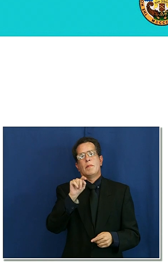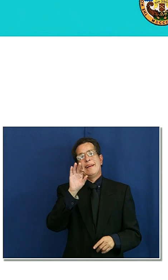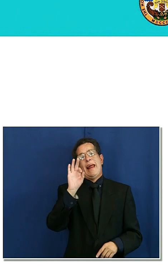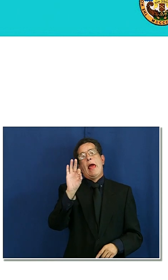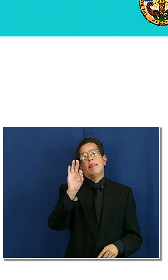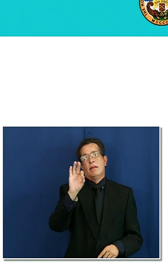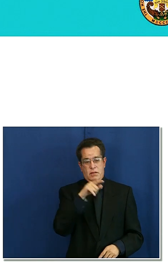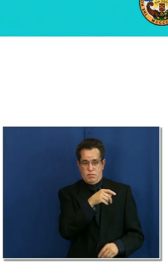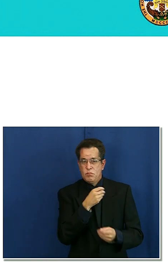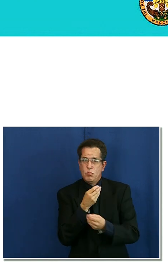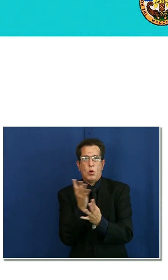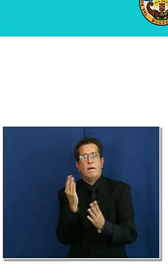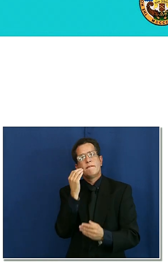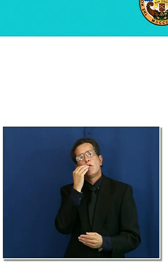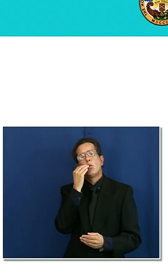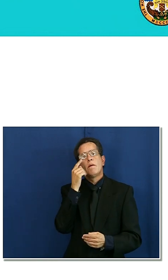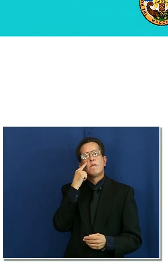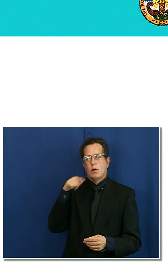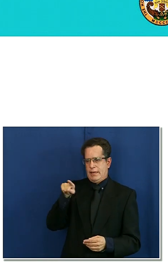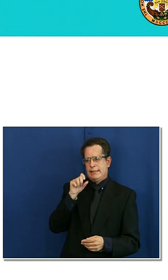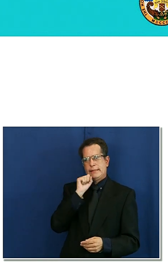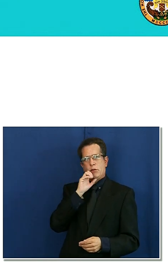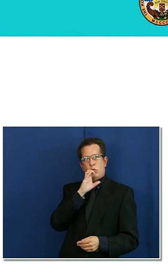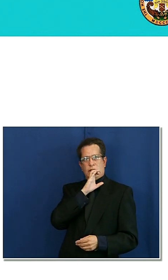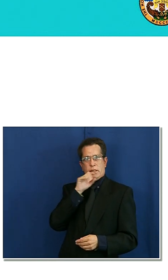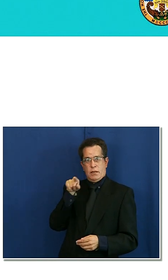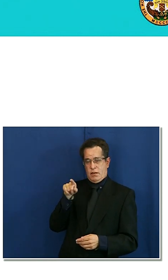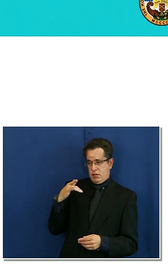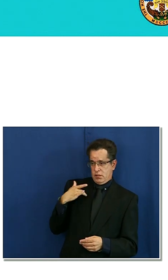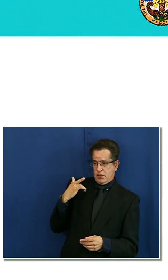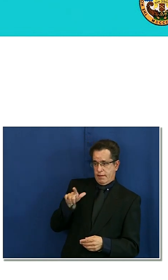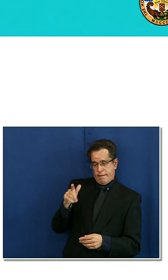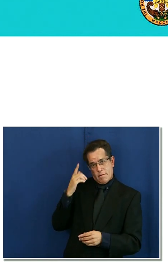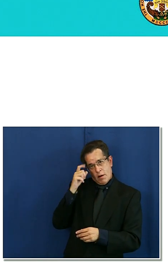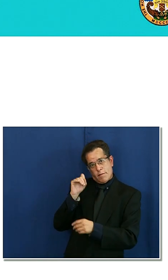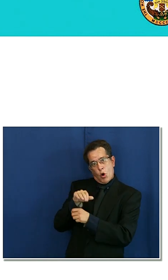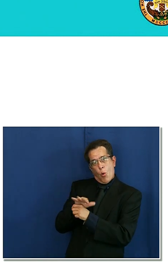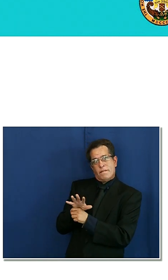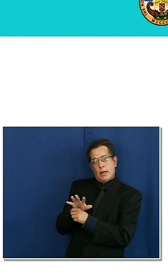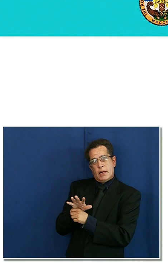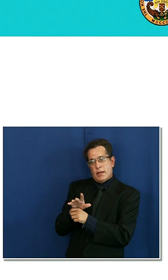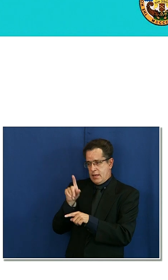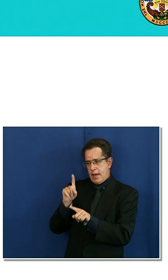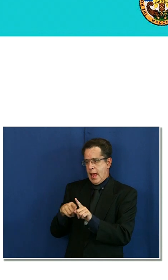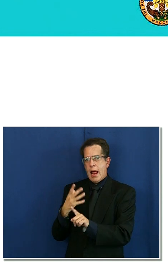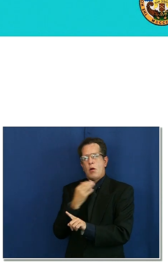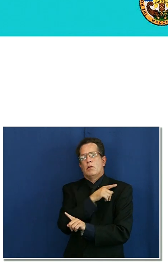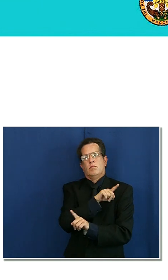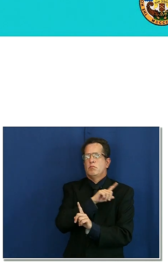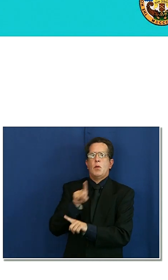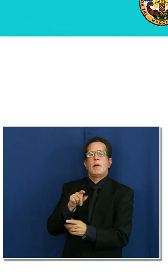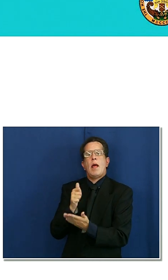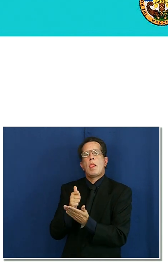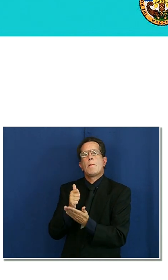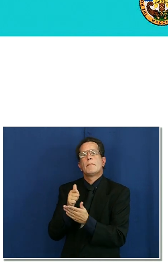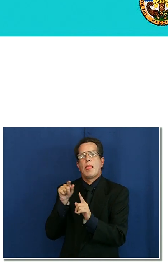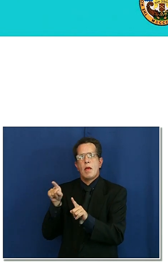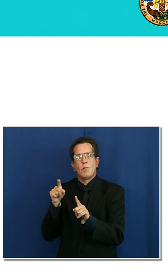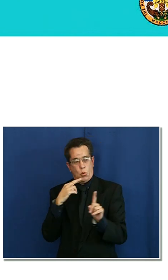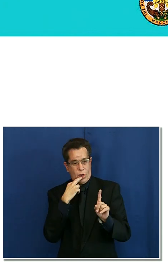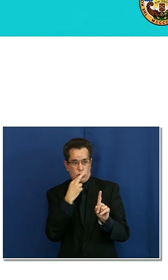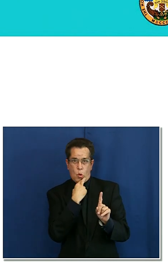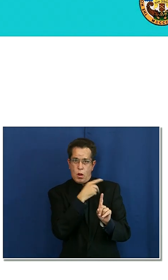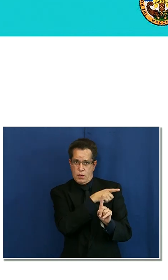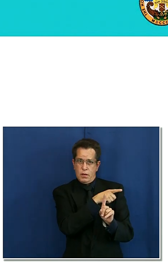provides meals to seniors who are among the most vulnerable to the effects of COVID-19. Participants are paired with a local